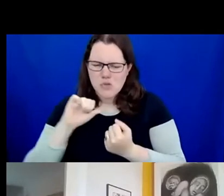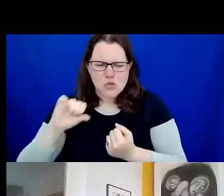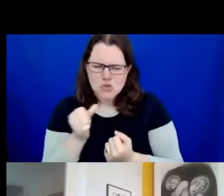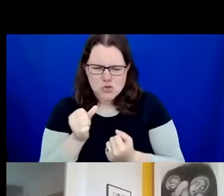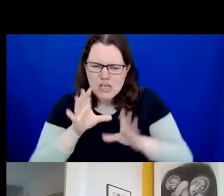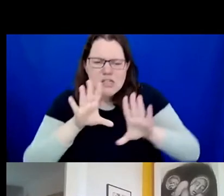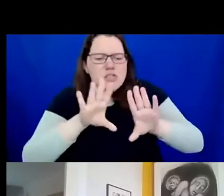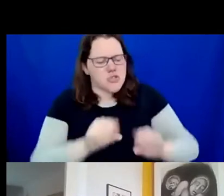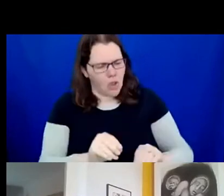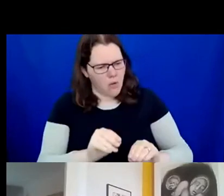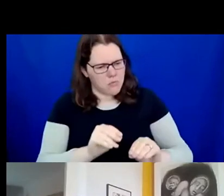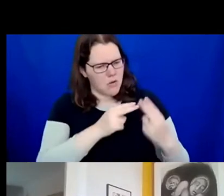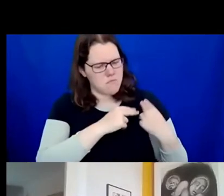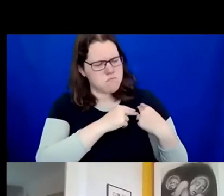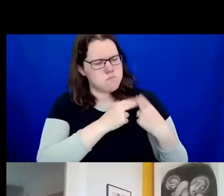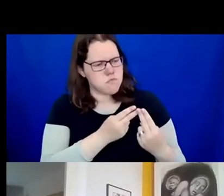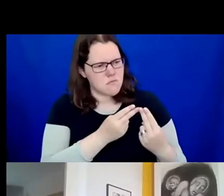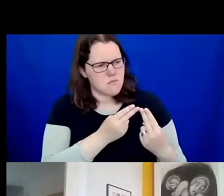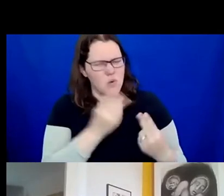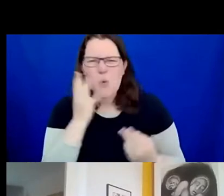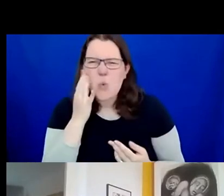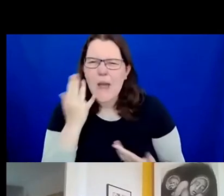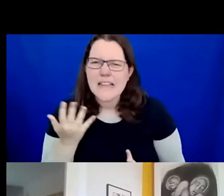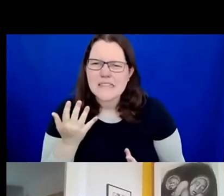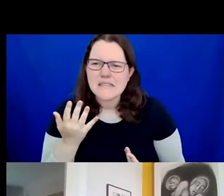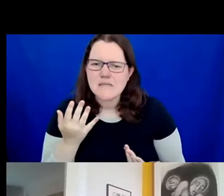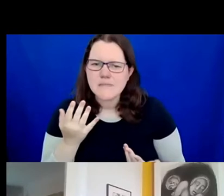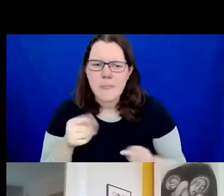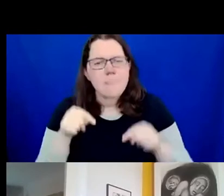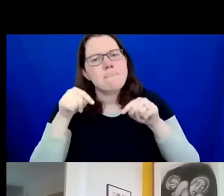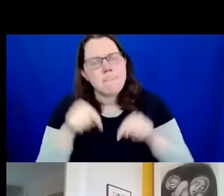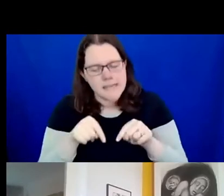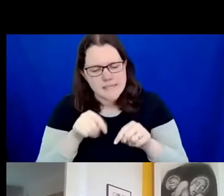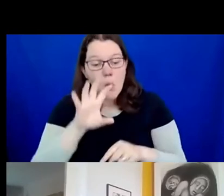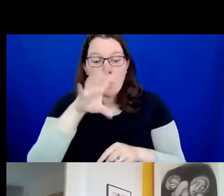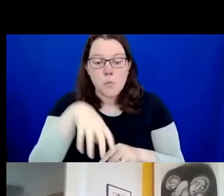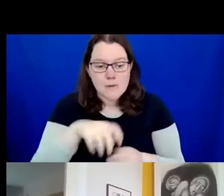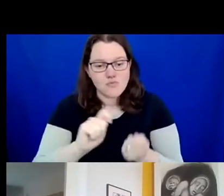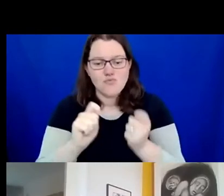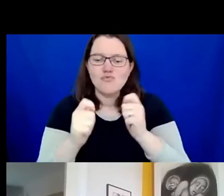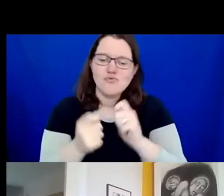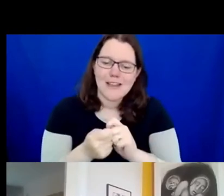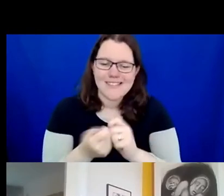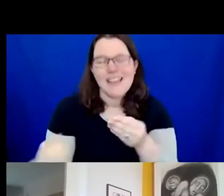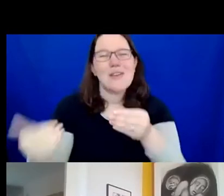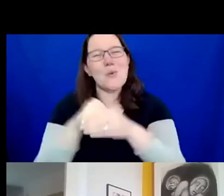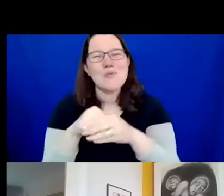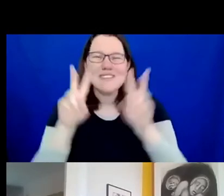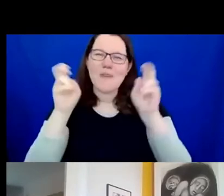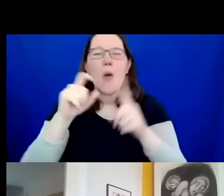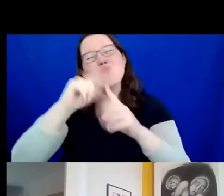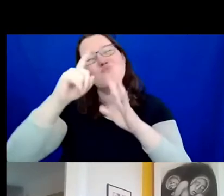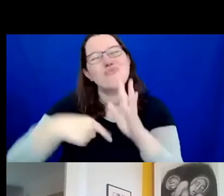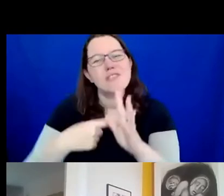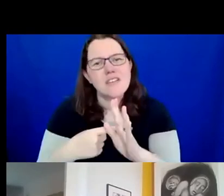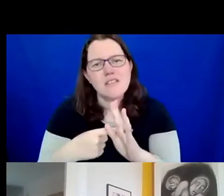Curatorial commissions and committing to inclusive change is not a project. This is life. It has to be embedded in our strategy